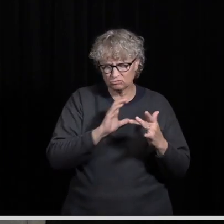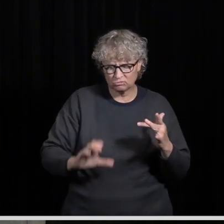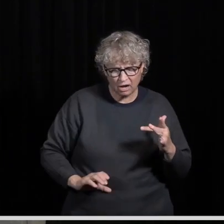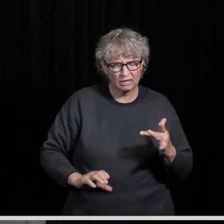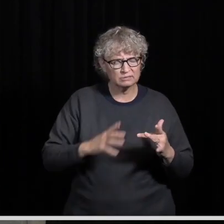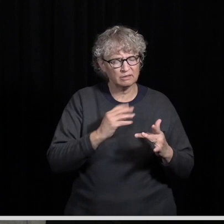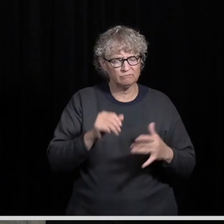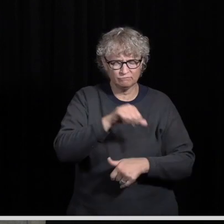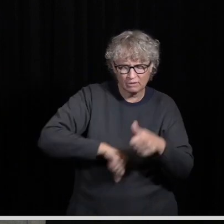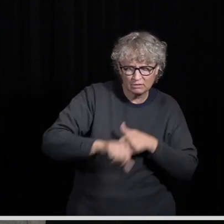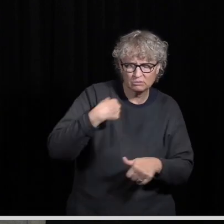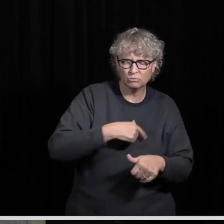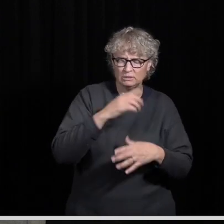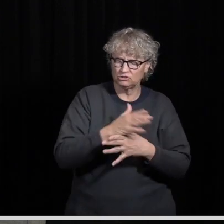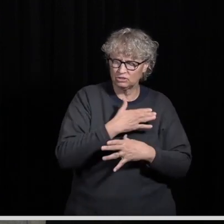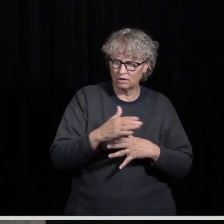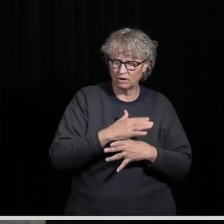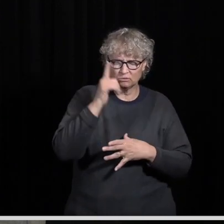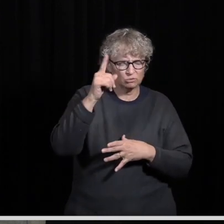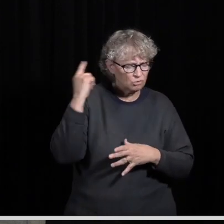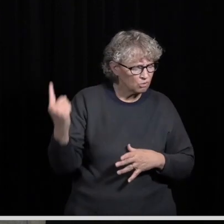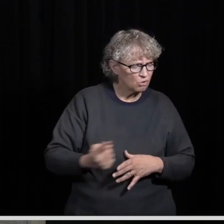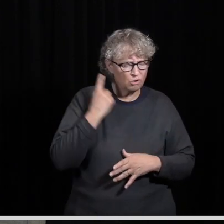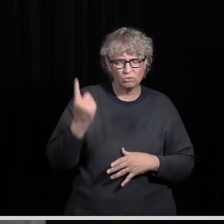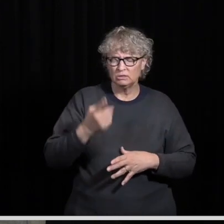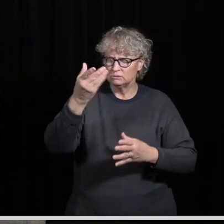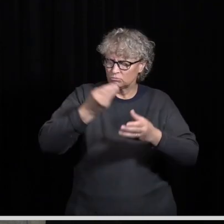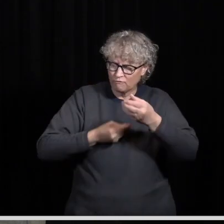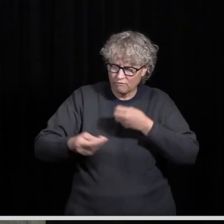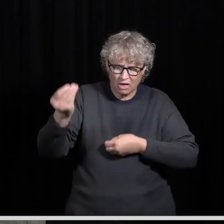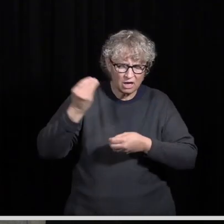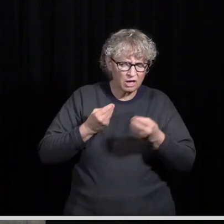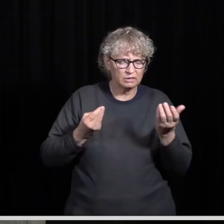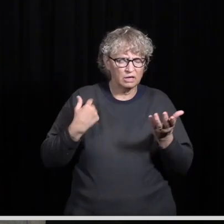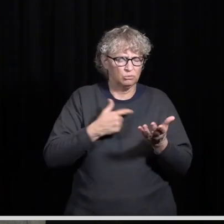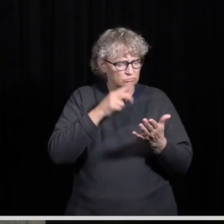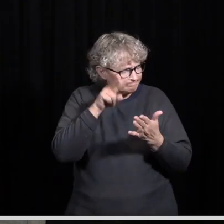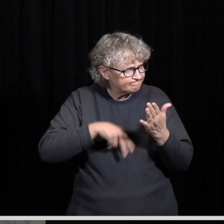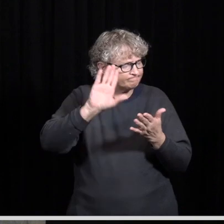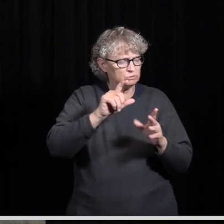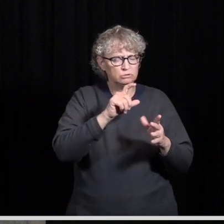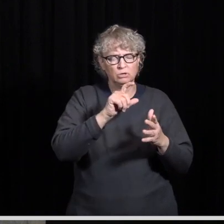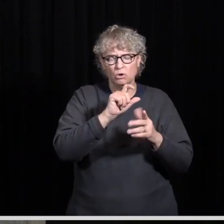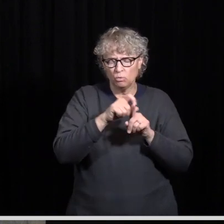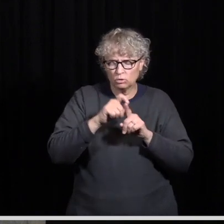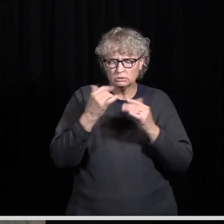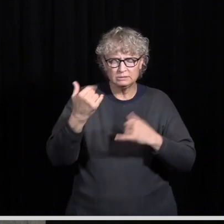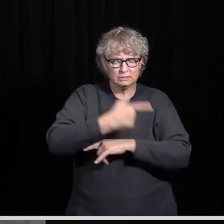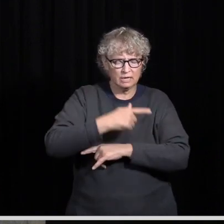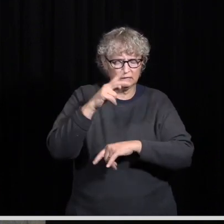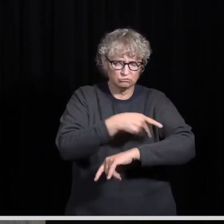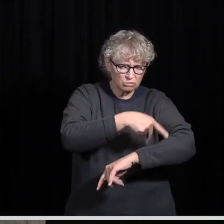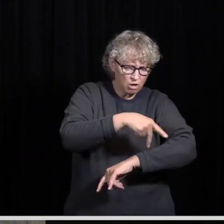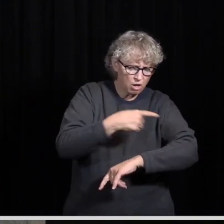Him. God, thank you for the way you always provide for us, Lord, as we work through your word today, just look in the Psalms. I pray that you would show